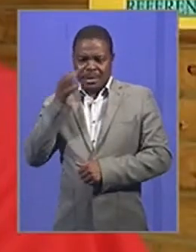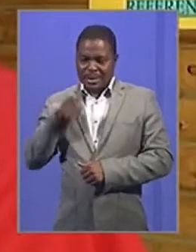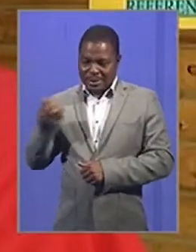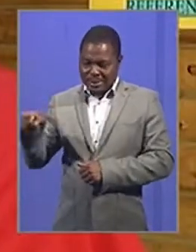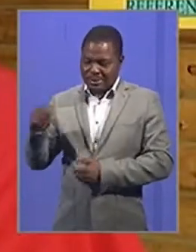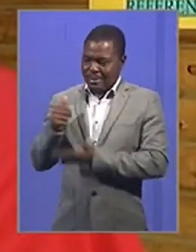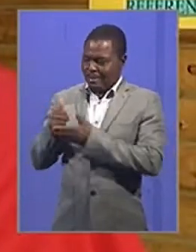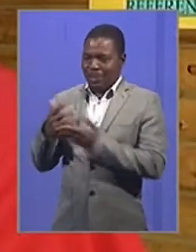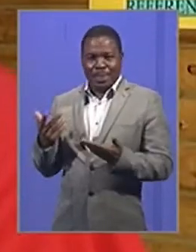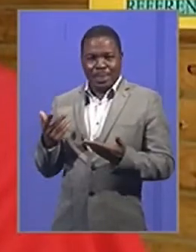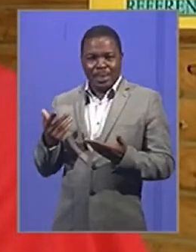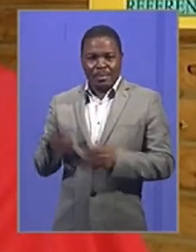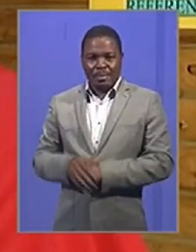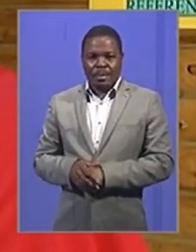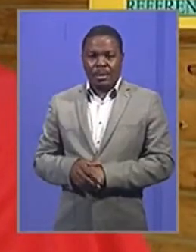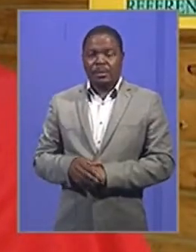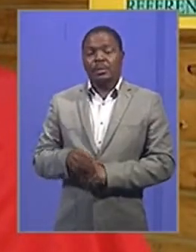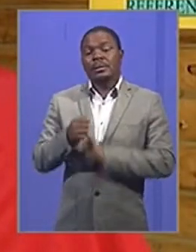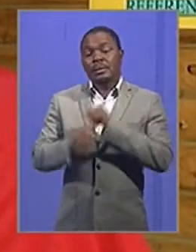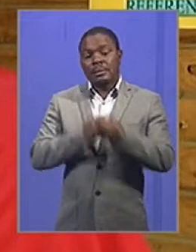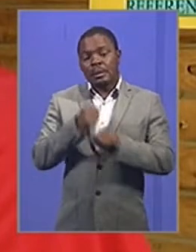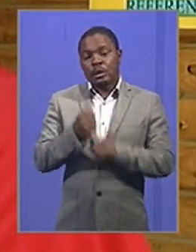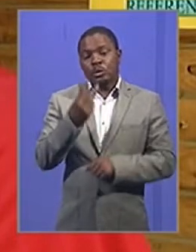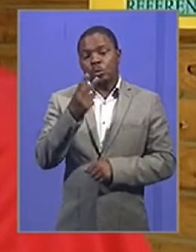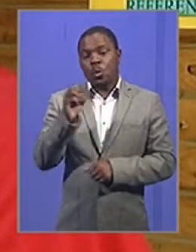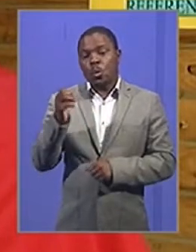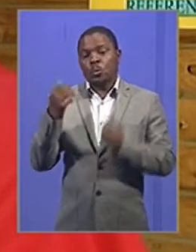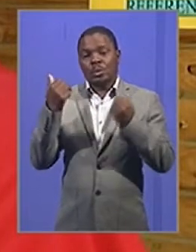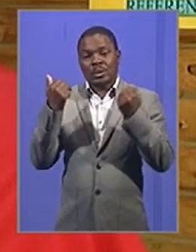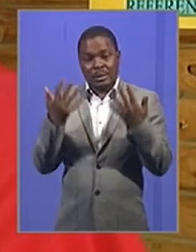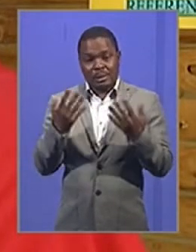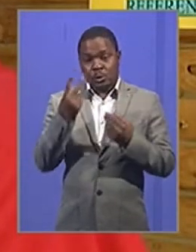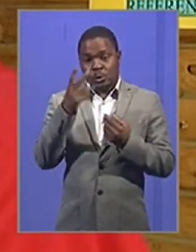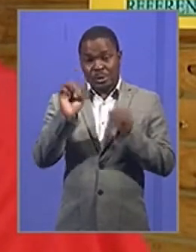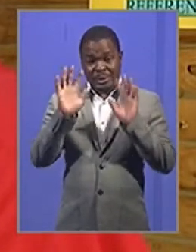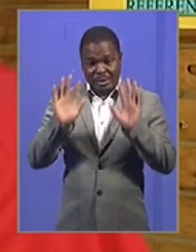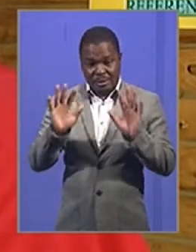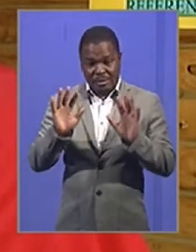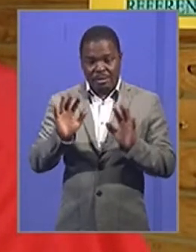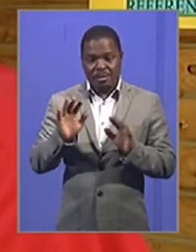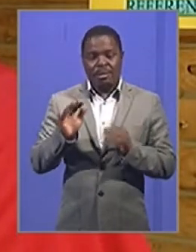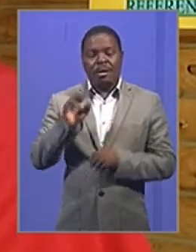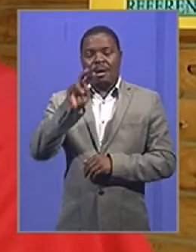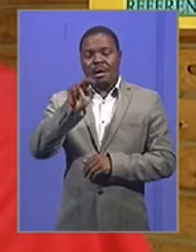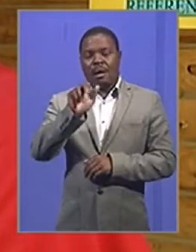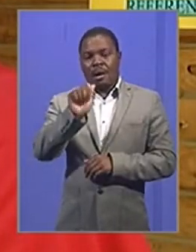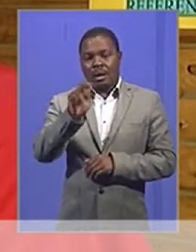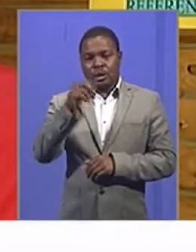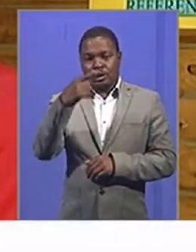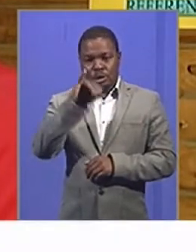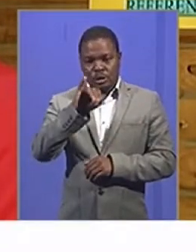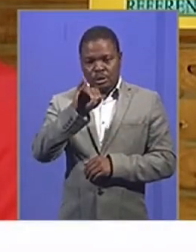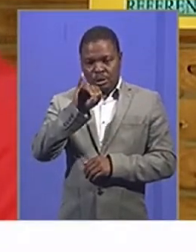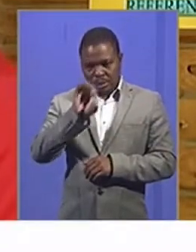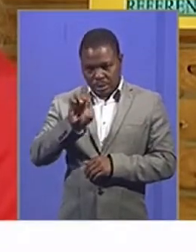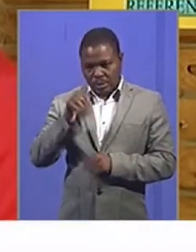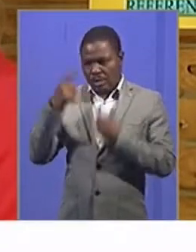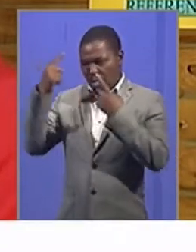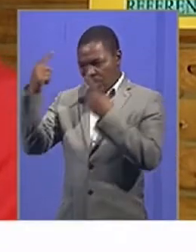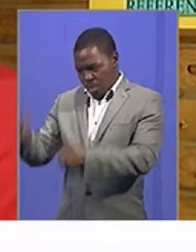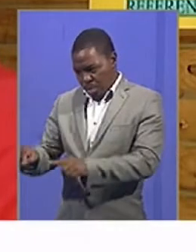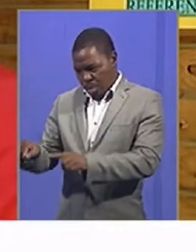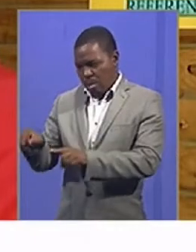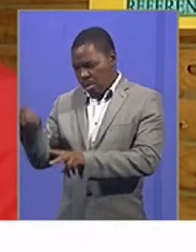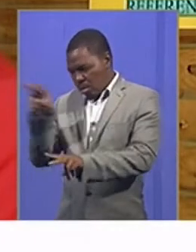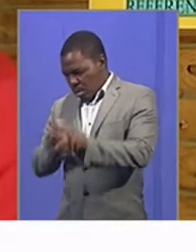In 2010, Angie Mossero came here. She interviewed the school. She went through the school. She said she's